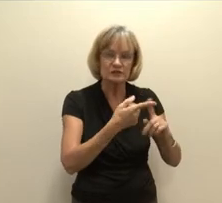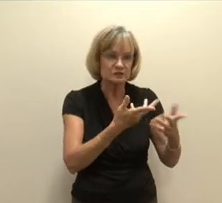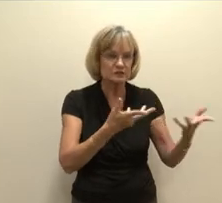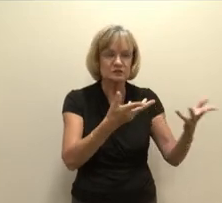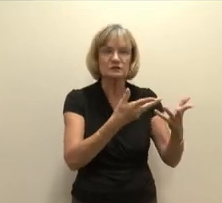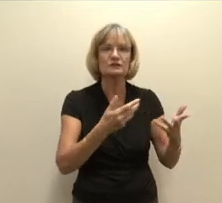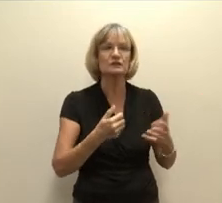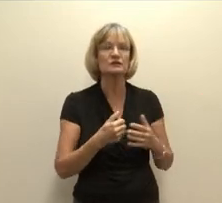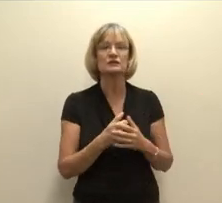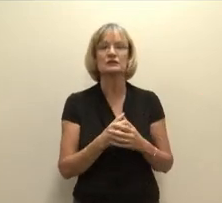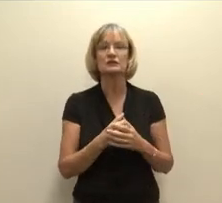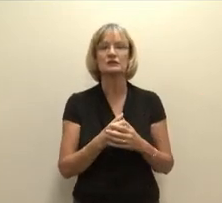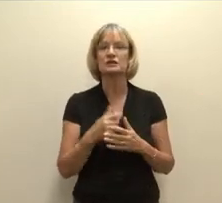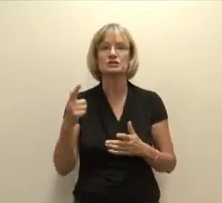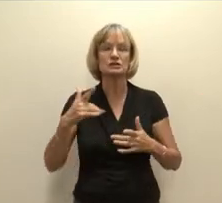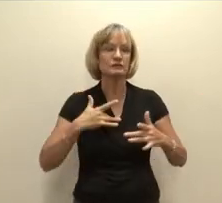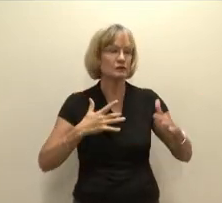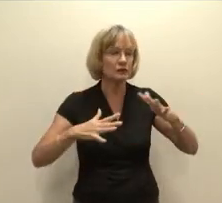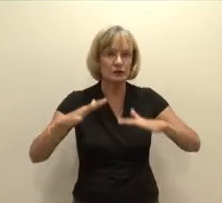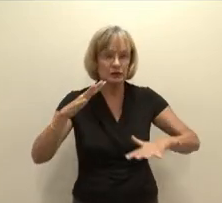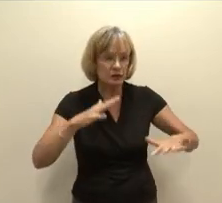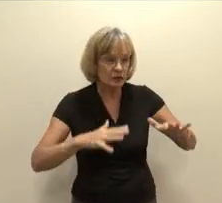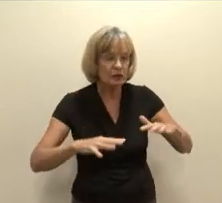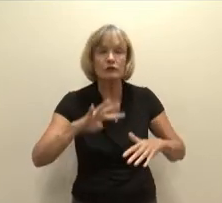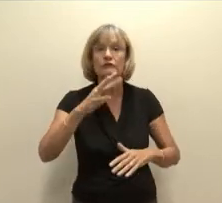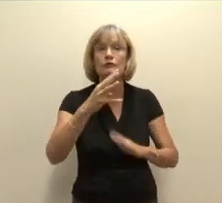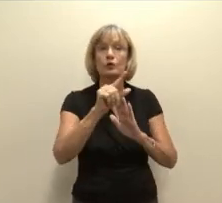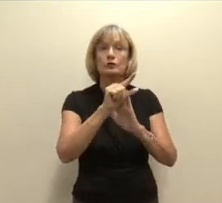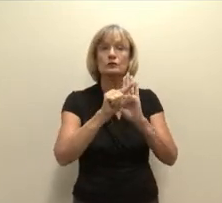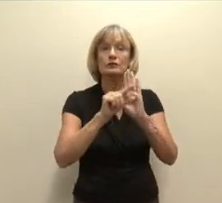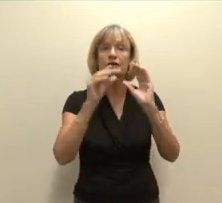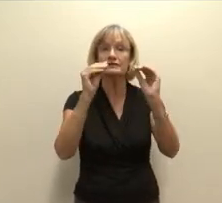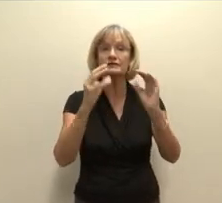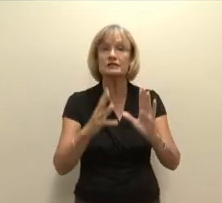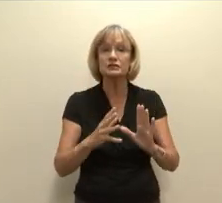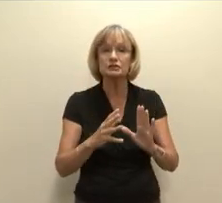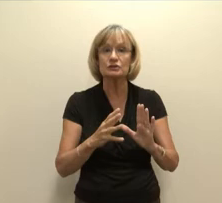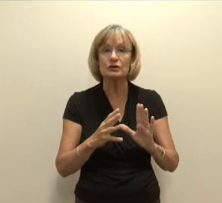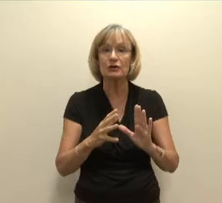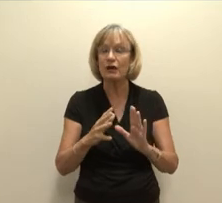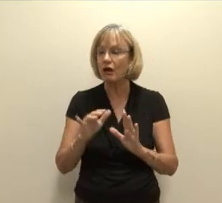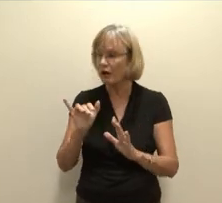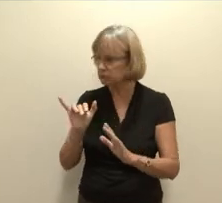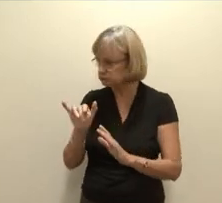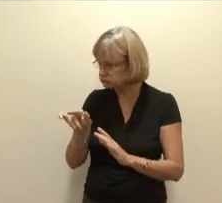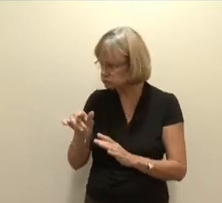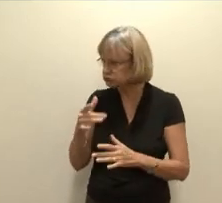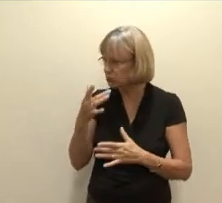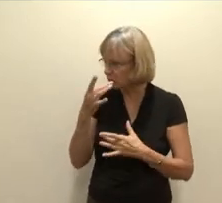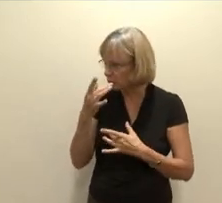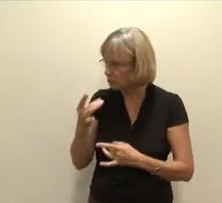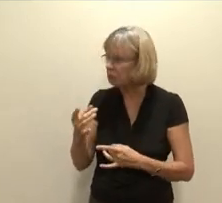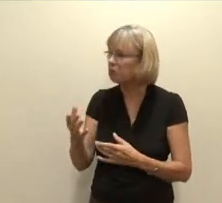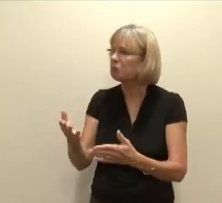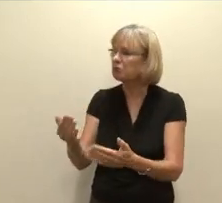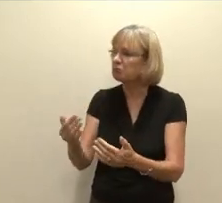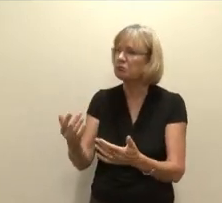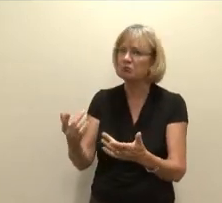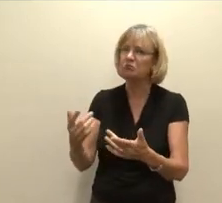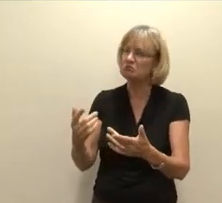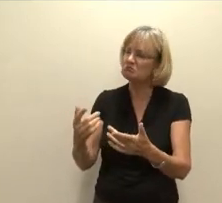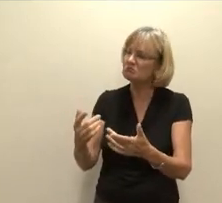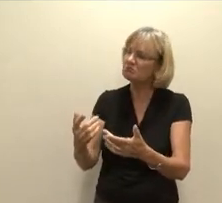and was really lost until her fourth grade teacher took an interest in her, believed in